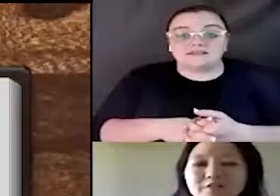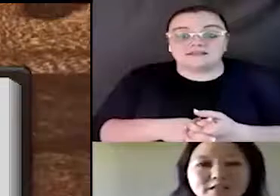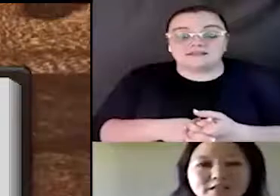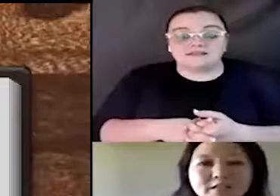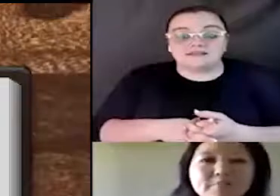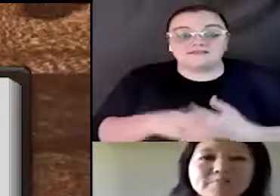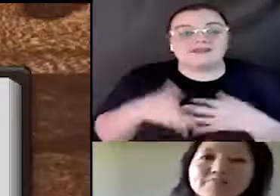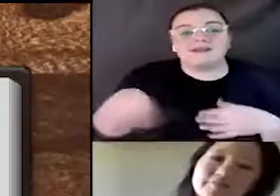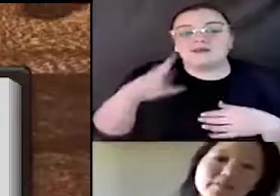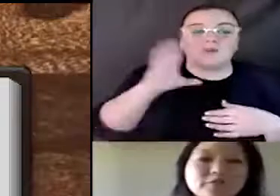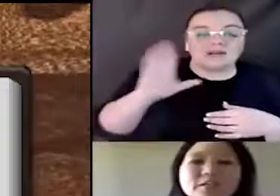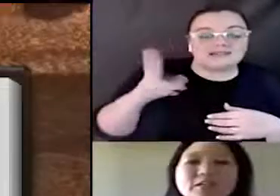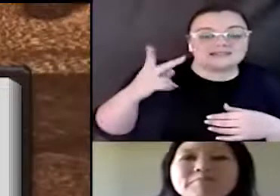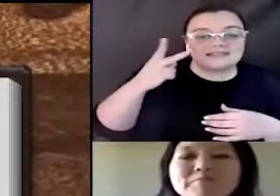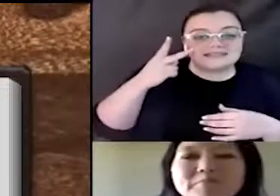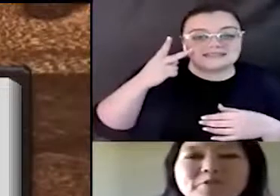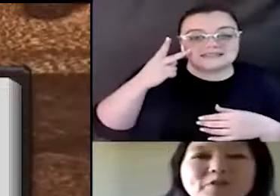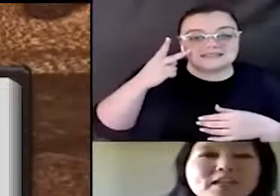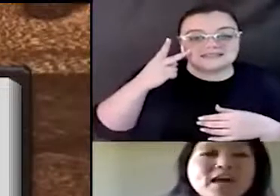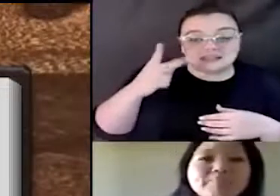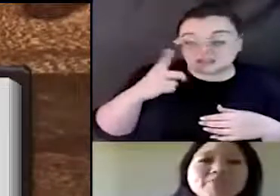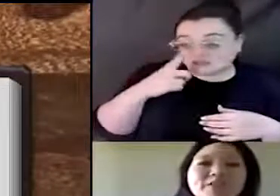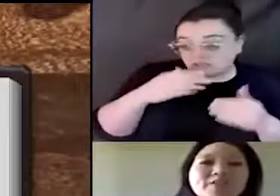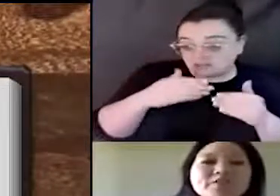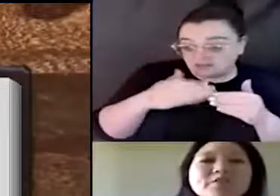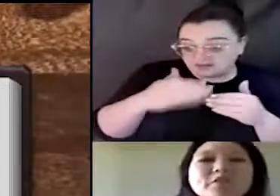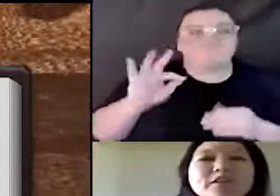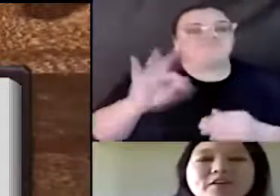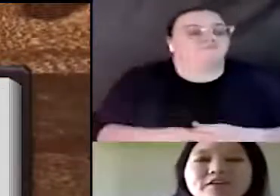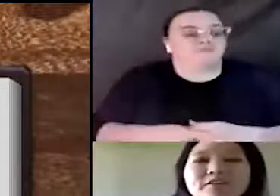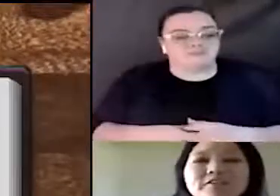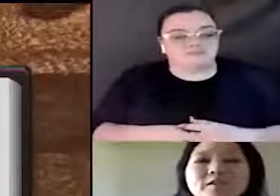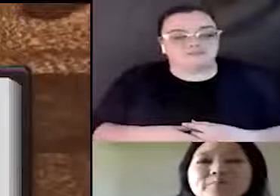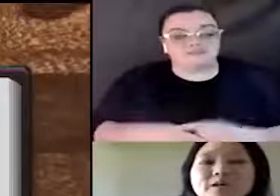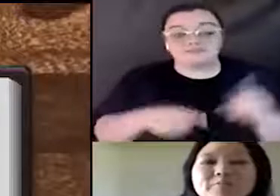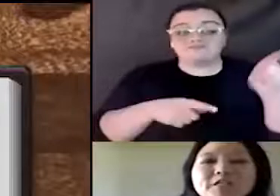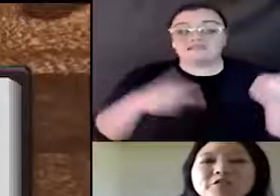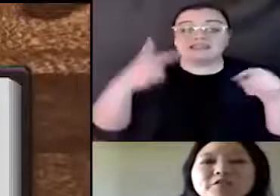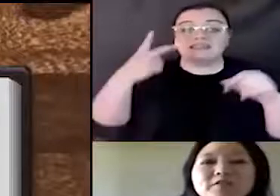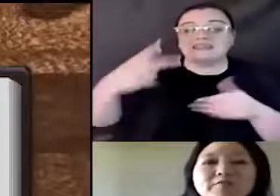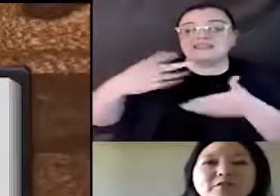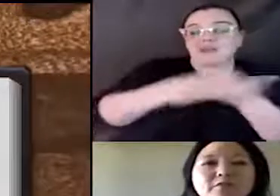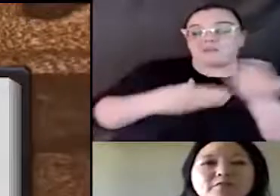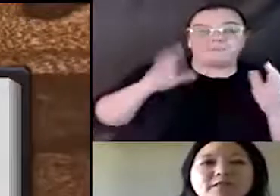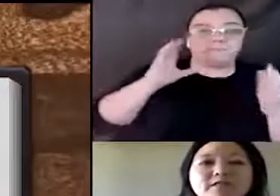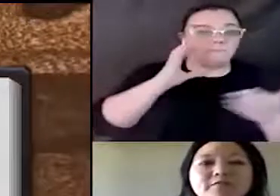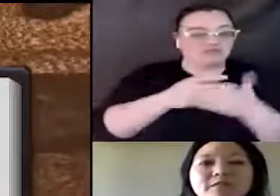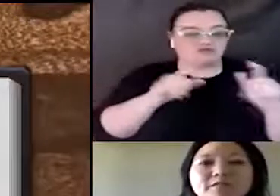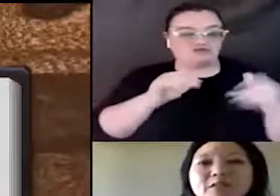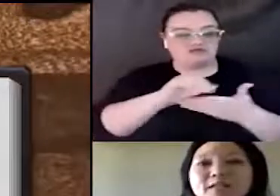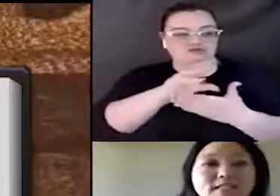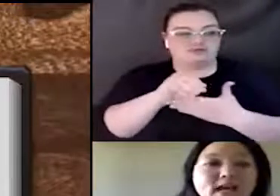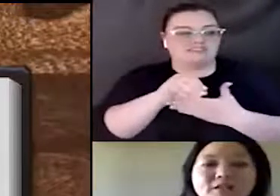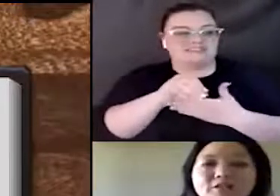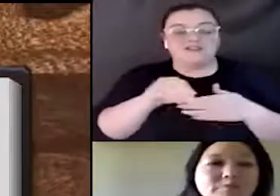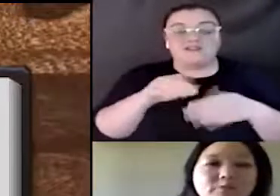you'll see, if you can go, yeah. So here are some pictures of the earthquake safety